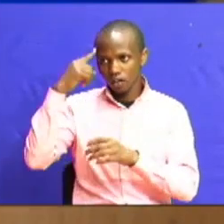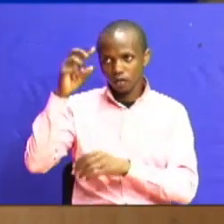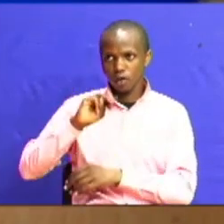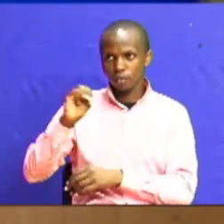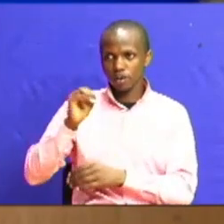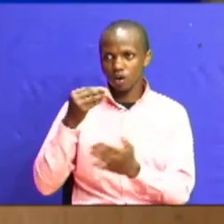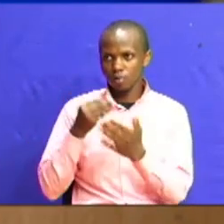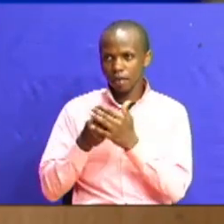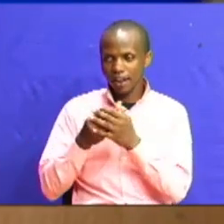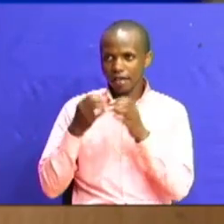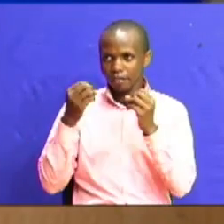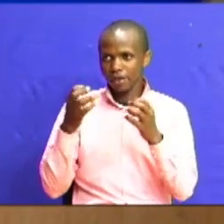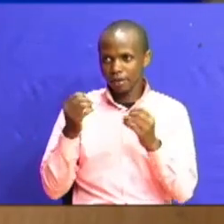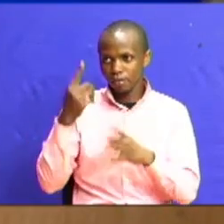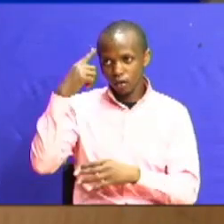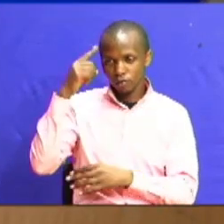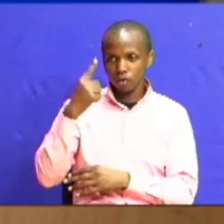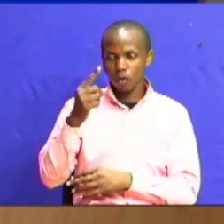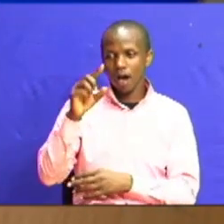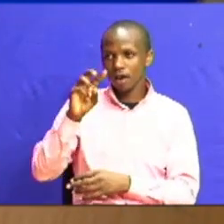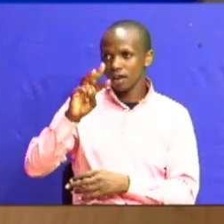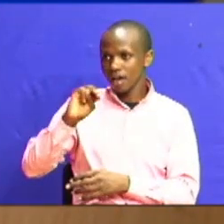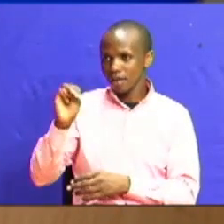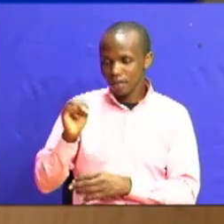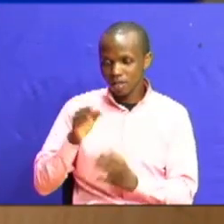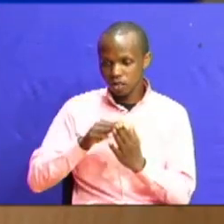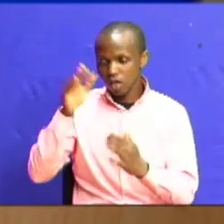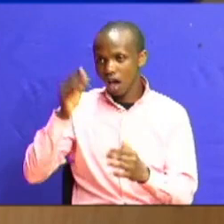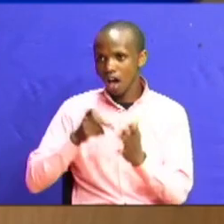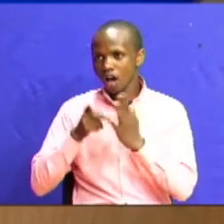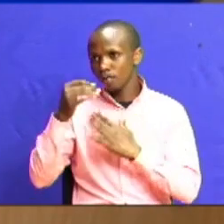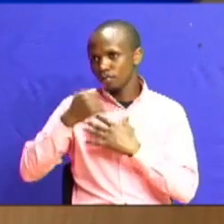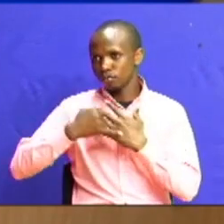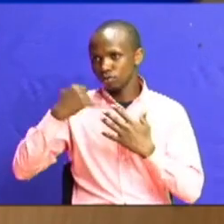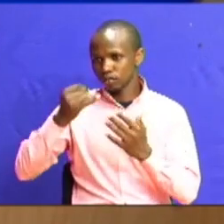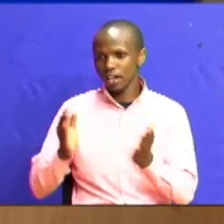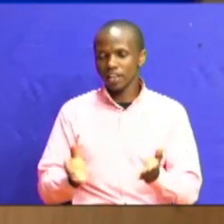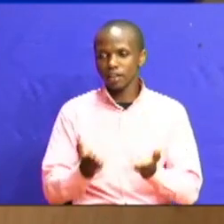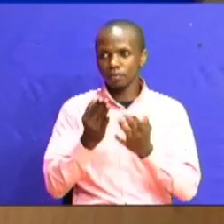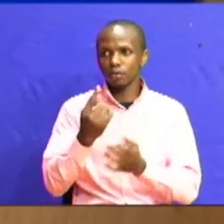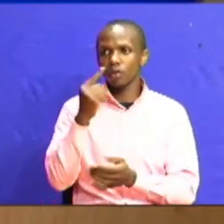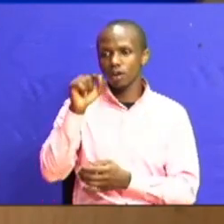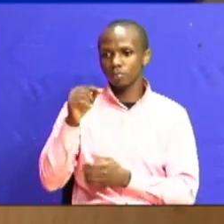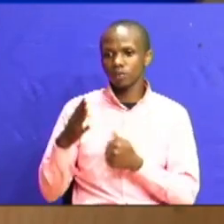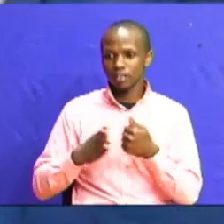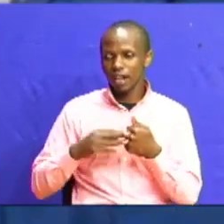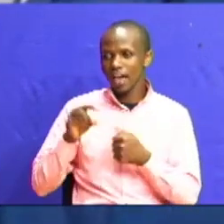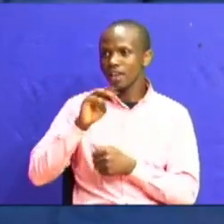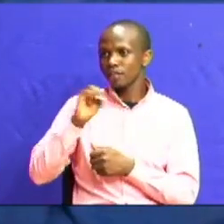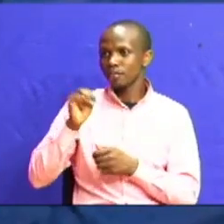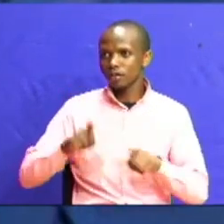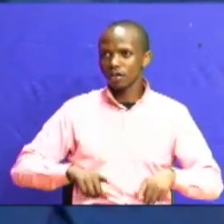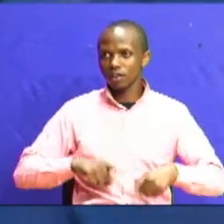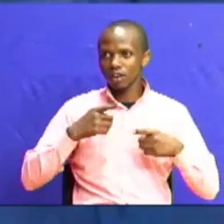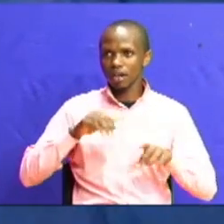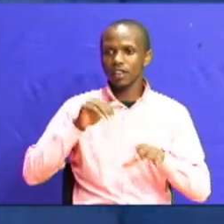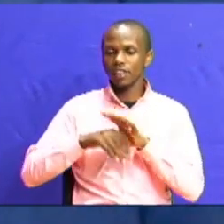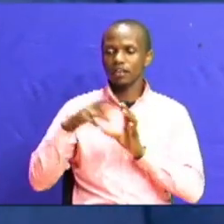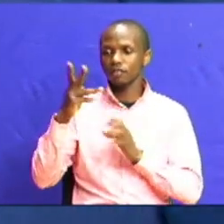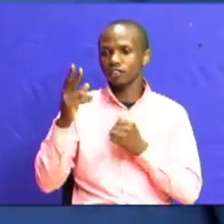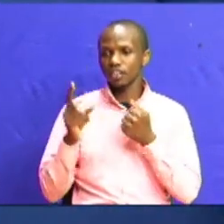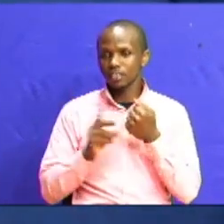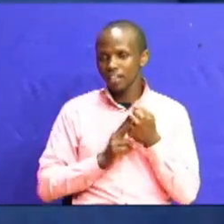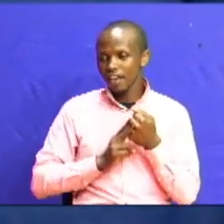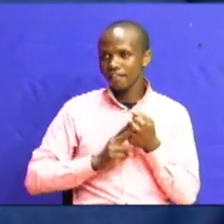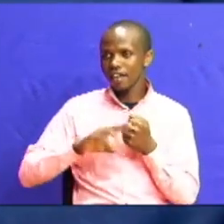shillings in over 1,400 projects, directly improving more than 1.9 million lives across all 47 counties.